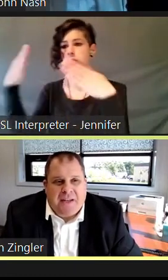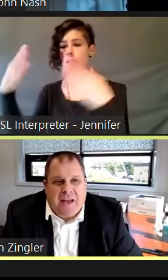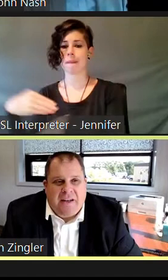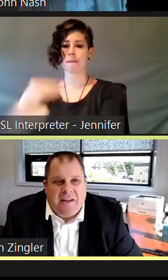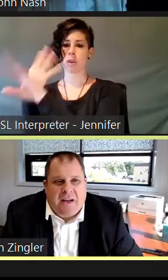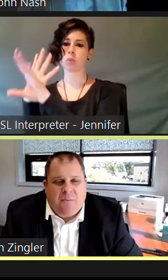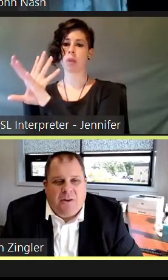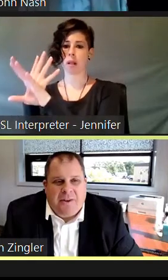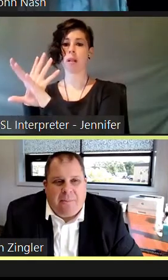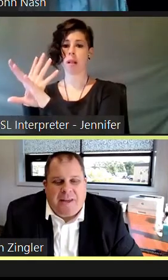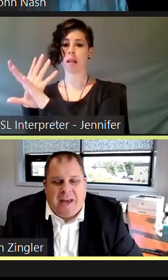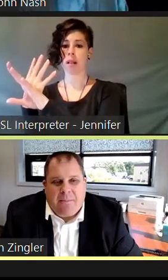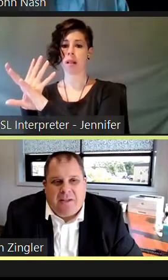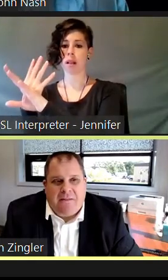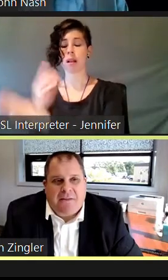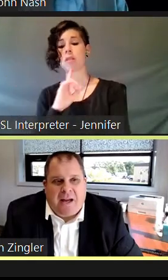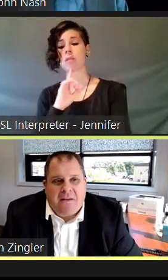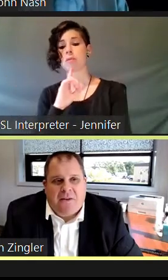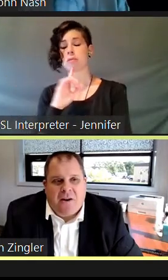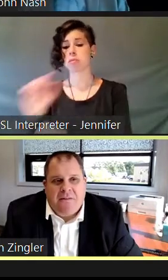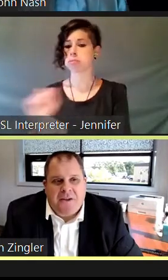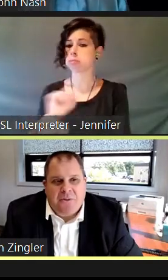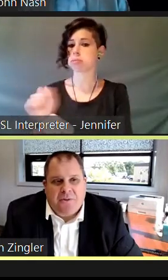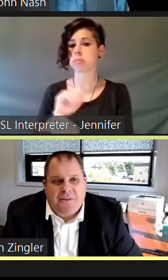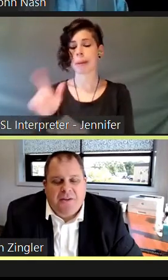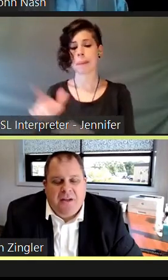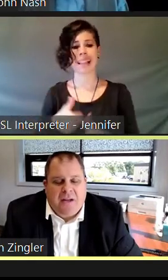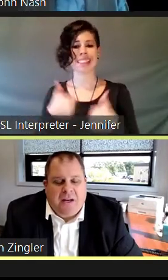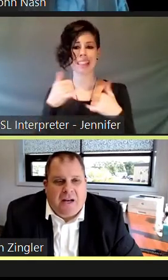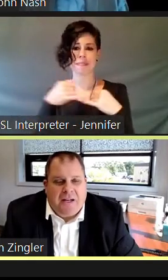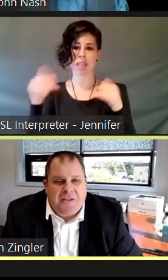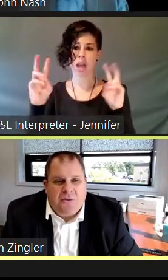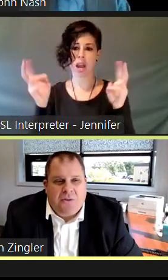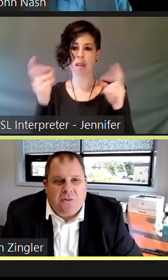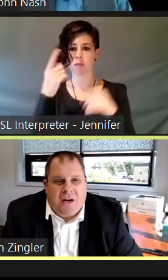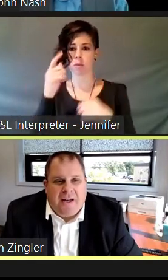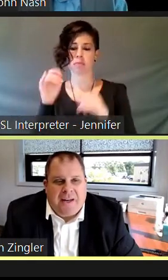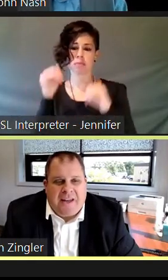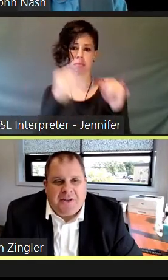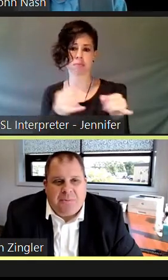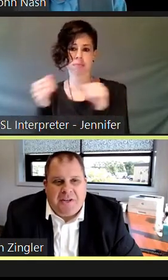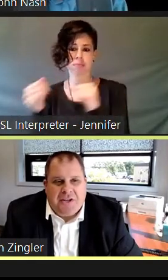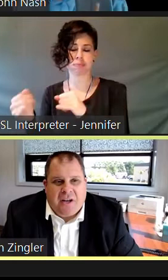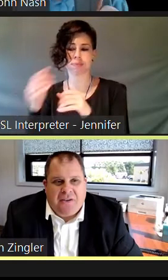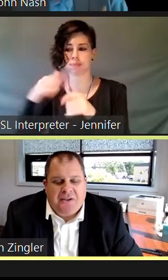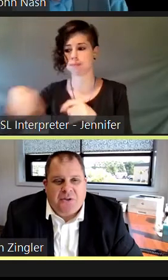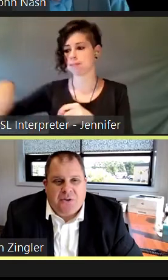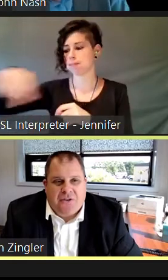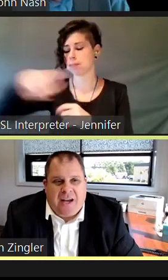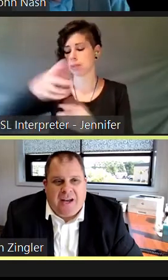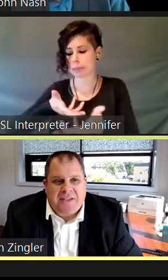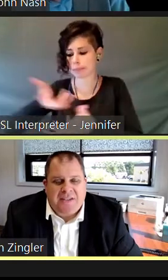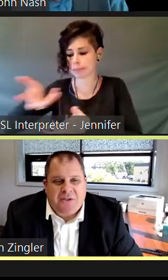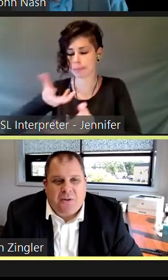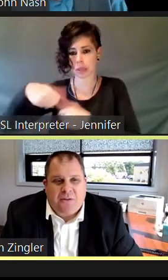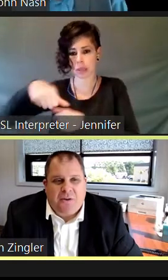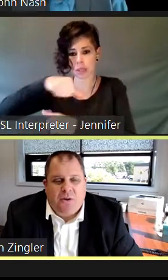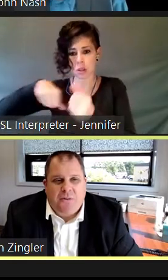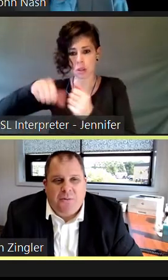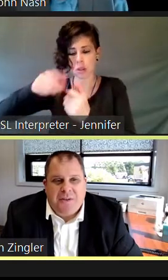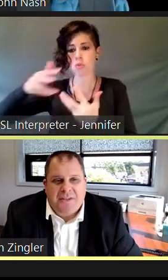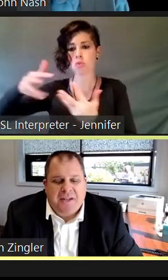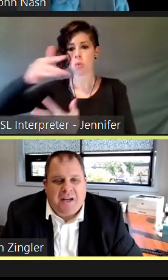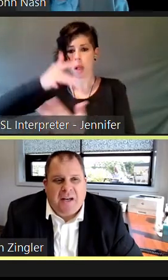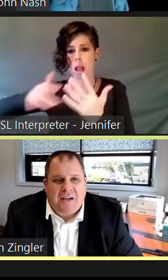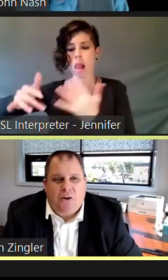services. And really that became a lifeline for our individuals to engage with each other, to socialize, to sort of go